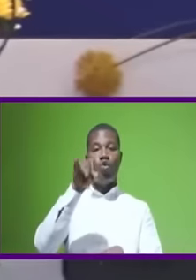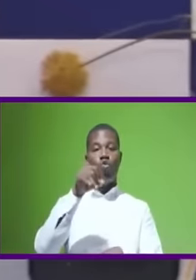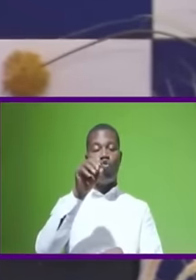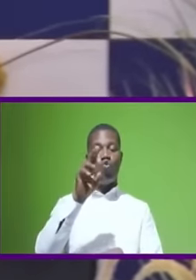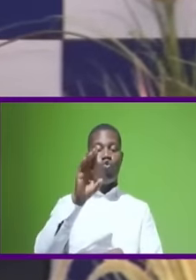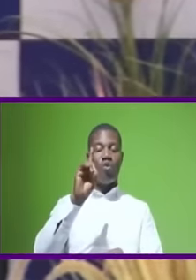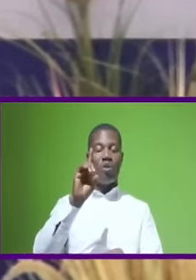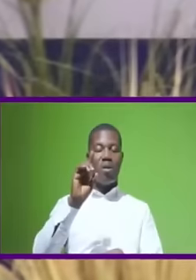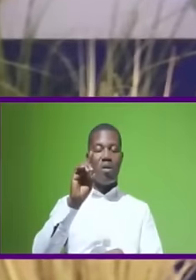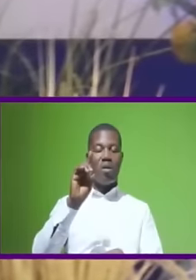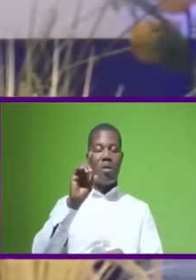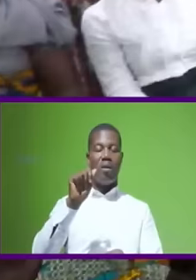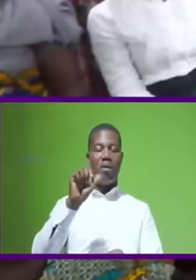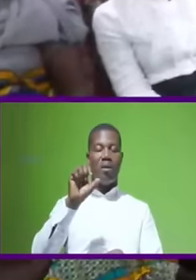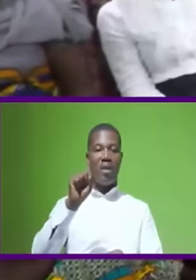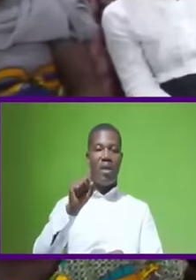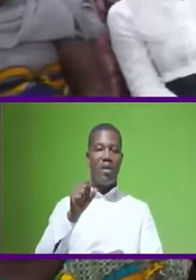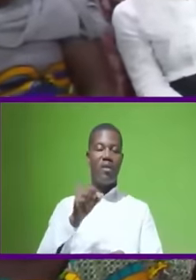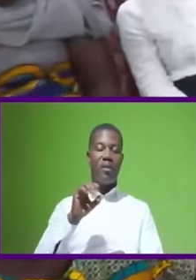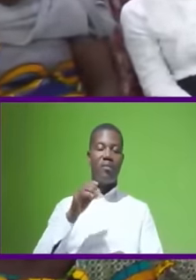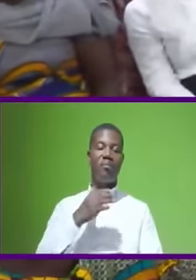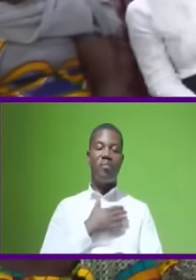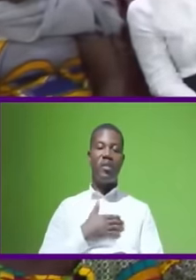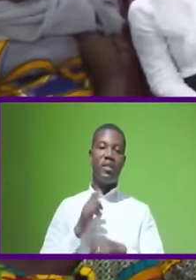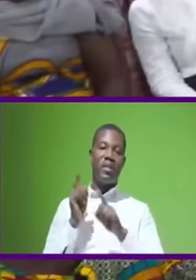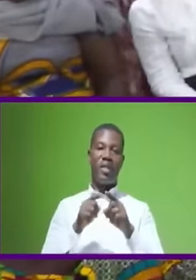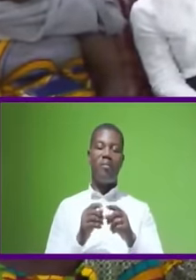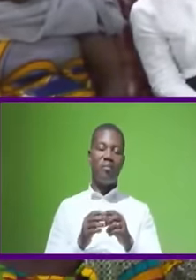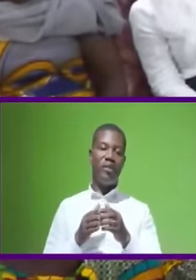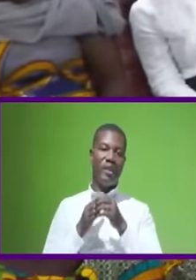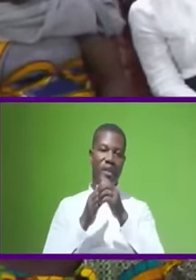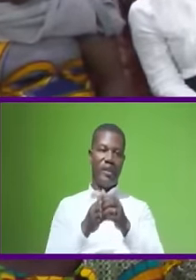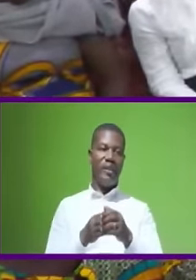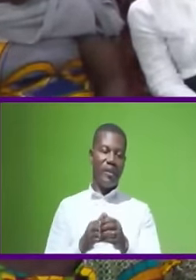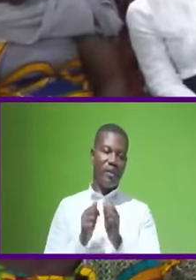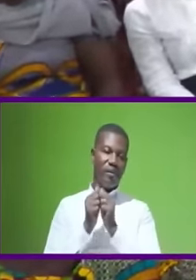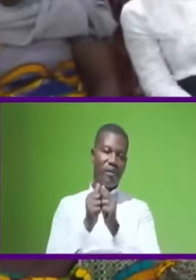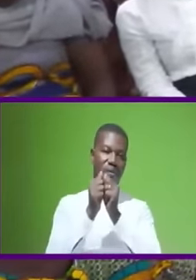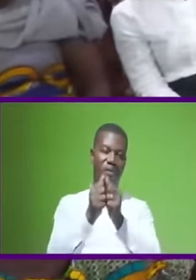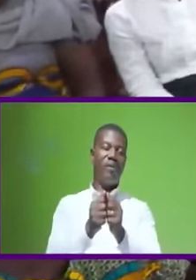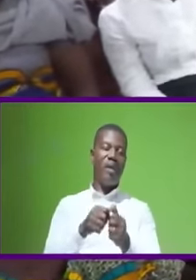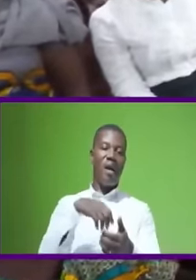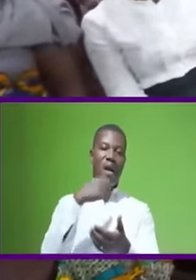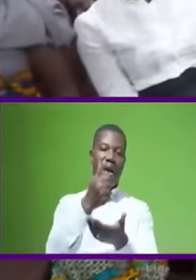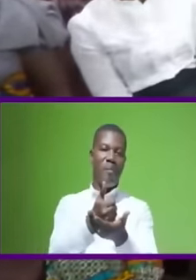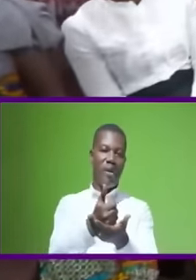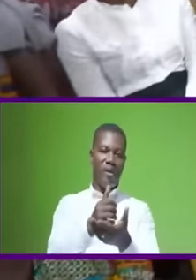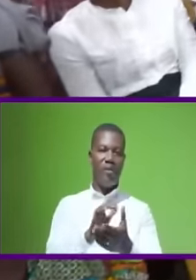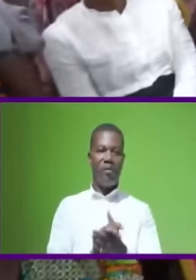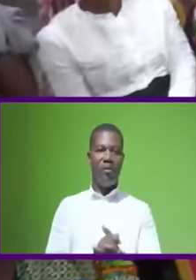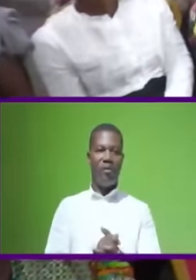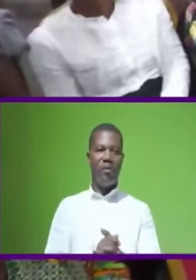Brother Judas. Come and then lead the path. Amen. Amen.